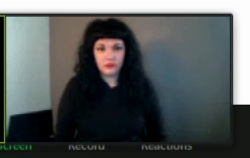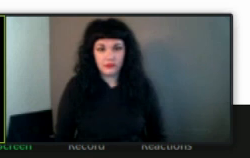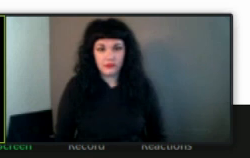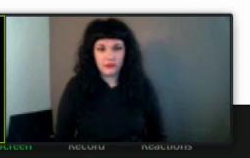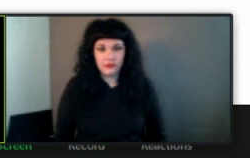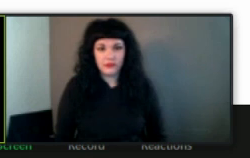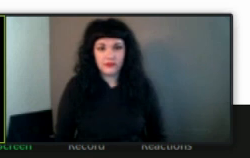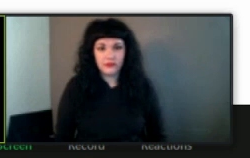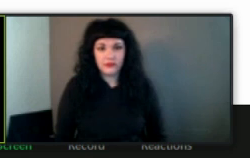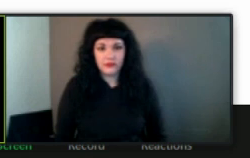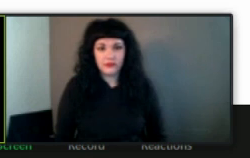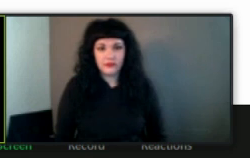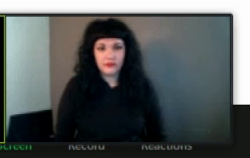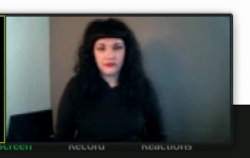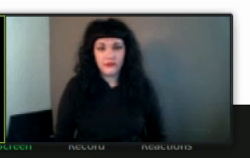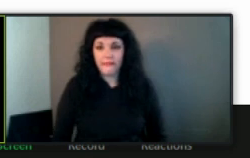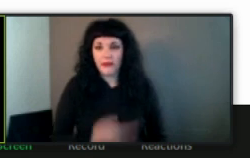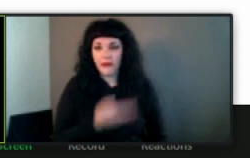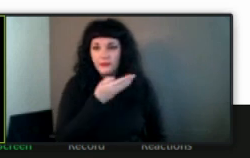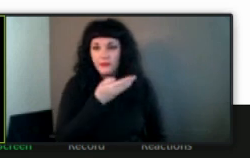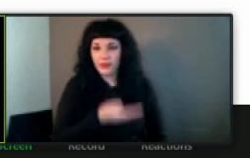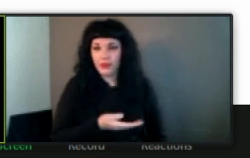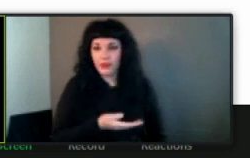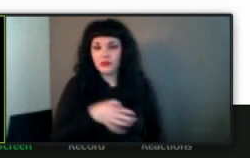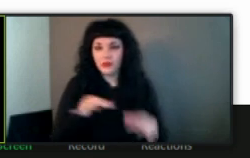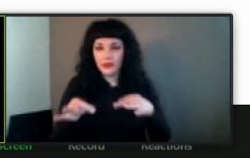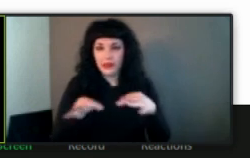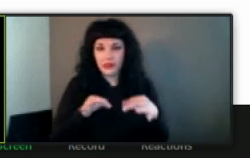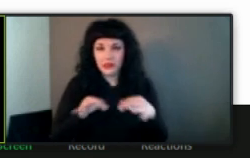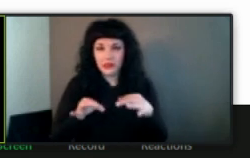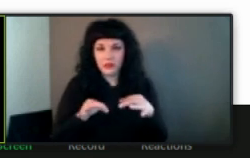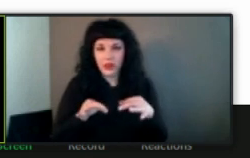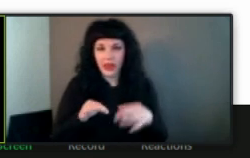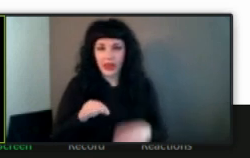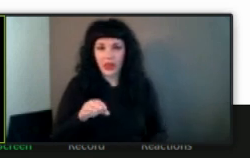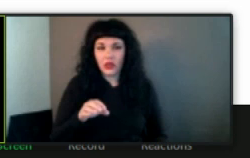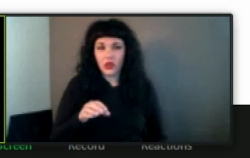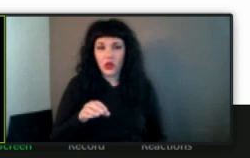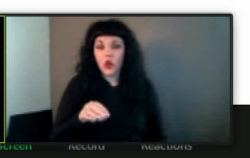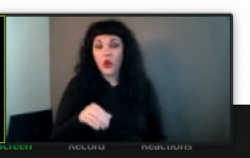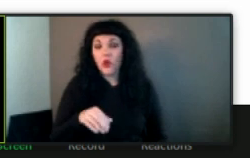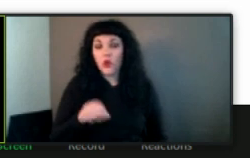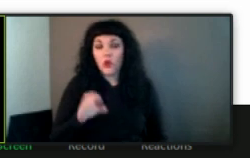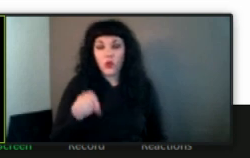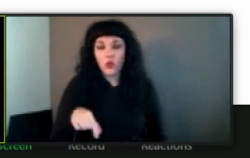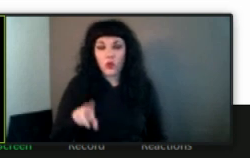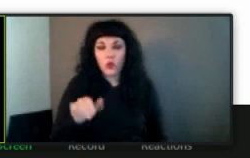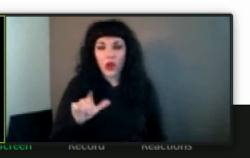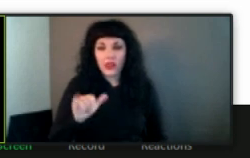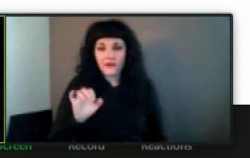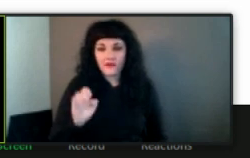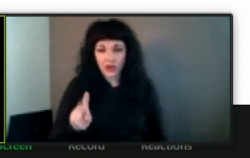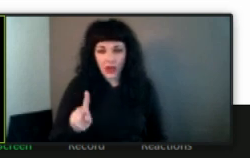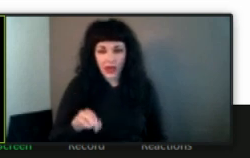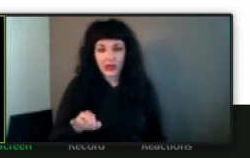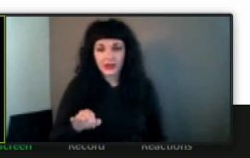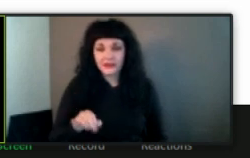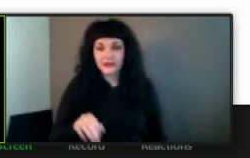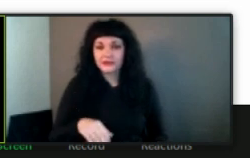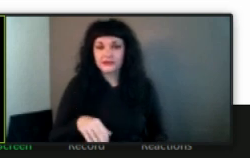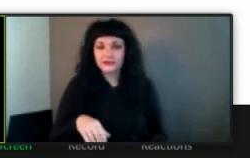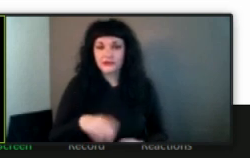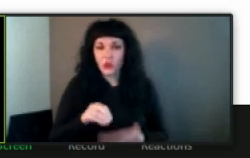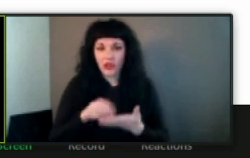And this just explains what a qualified alien includes from the state of Michigan. You can go through this